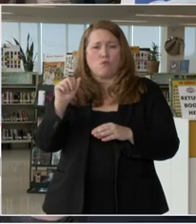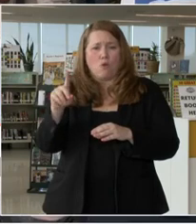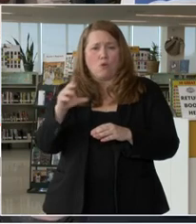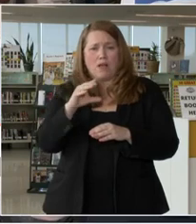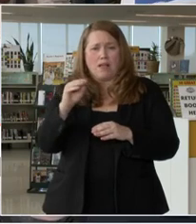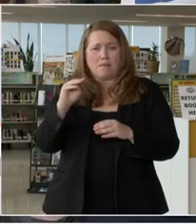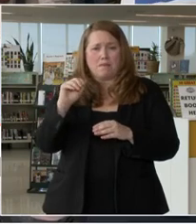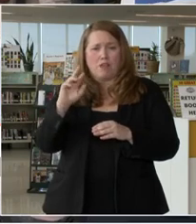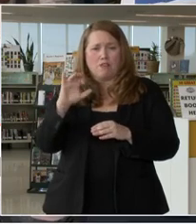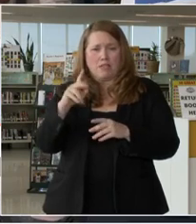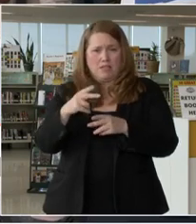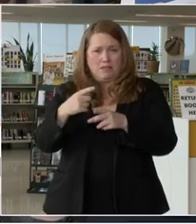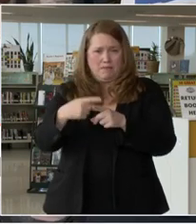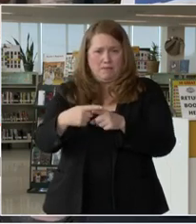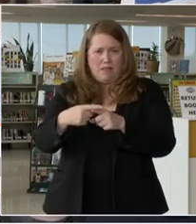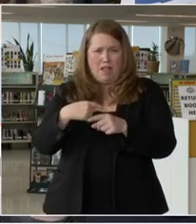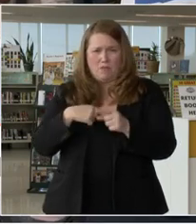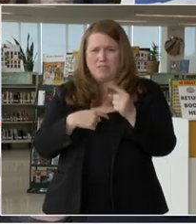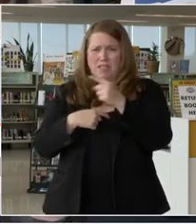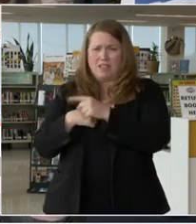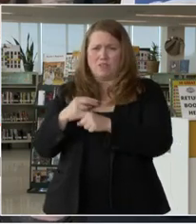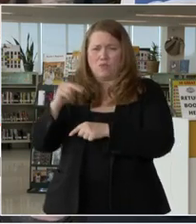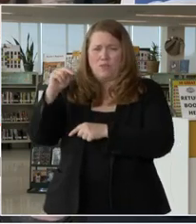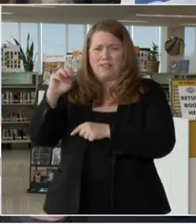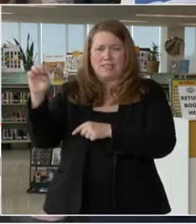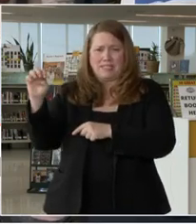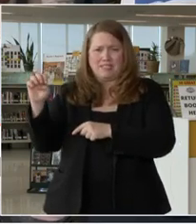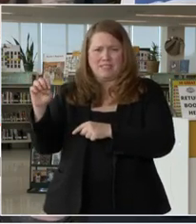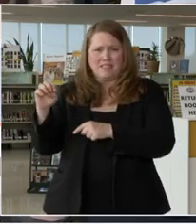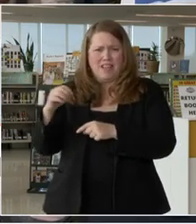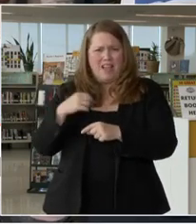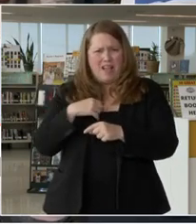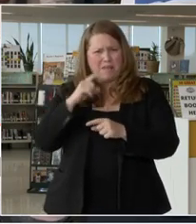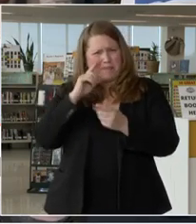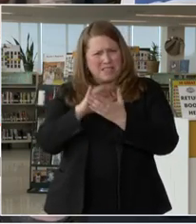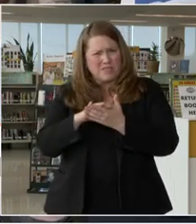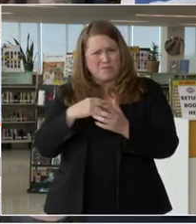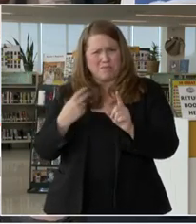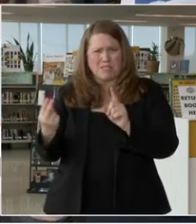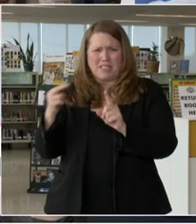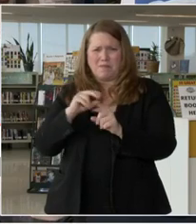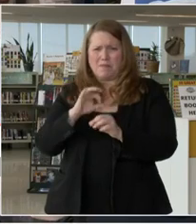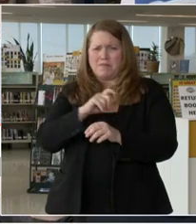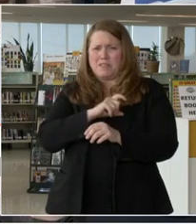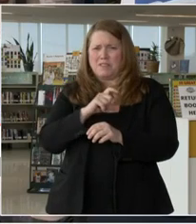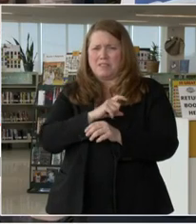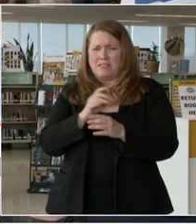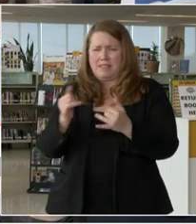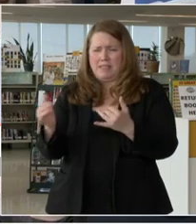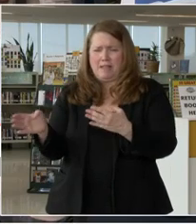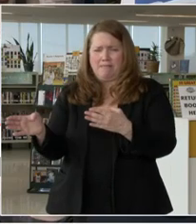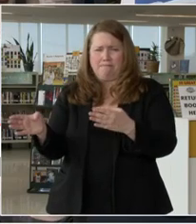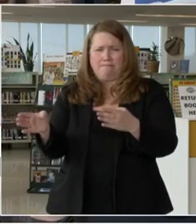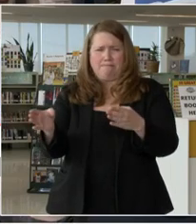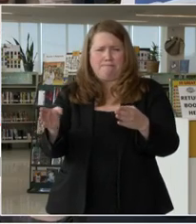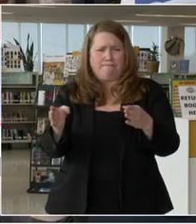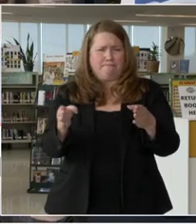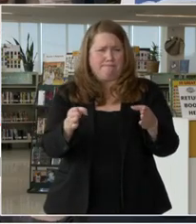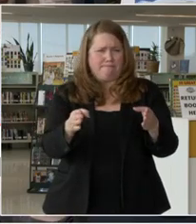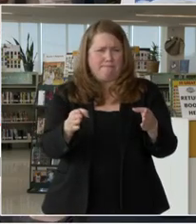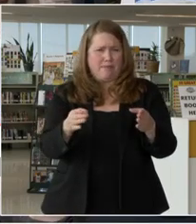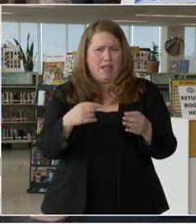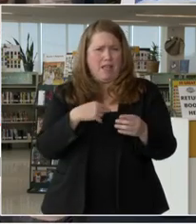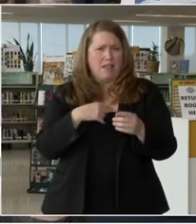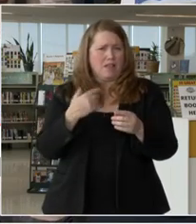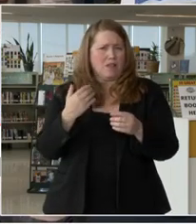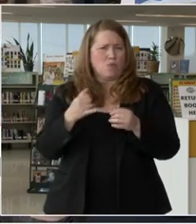Brentwood and Saratoga. I believe that the pendulum is shifting. I really do. And I believe that community members, I was at an awards thing